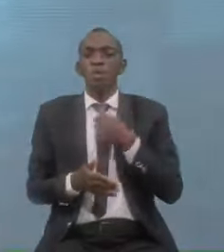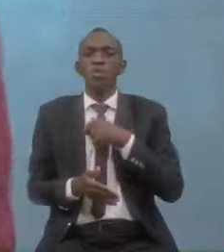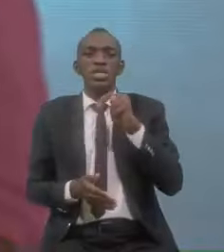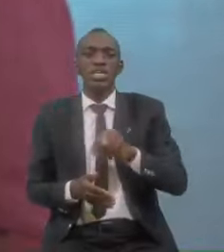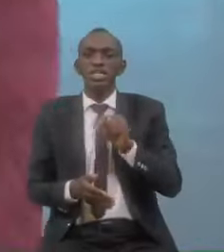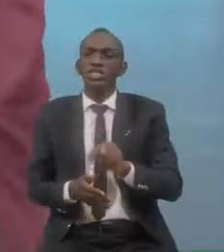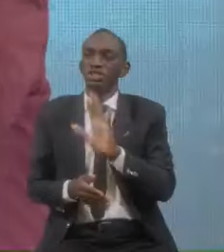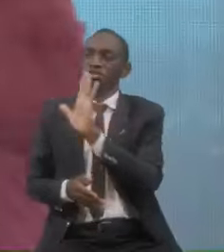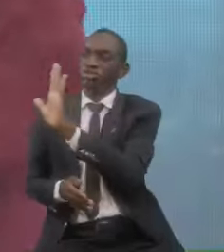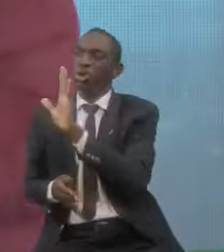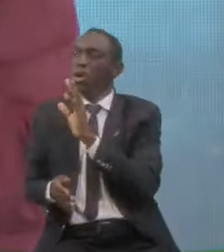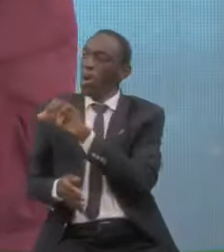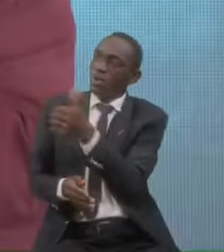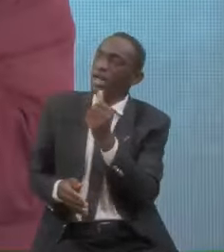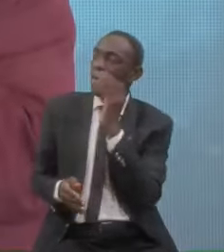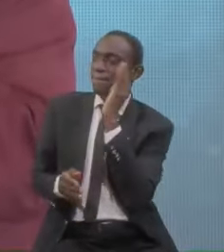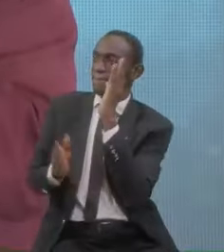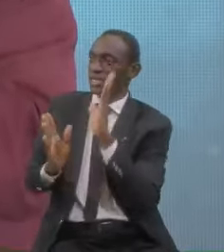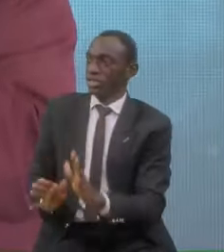need them in the